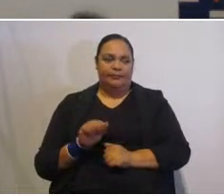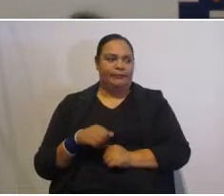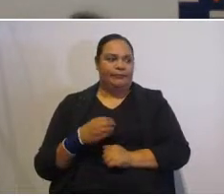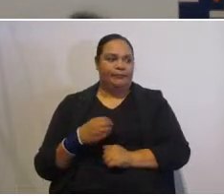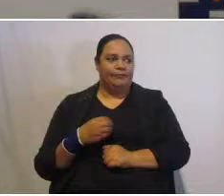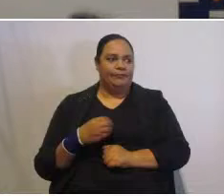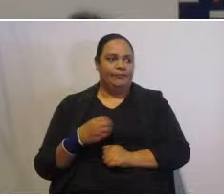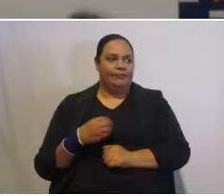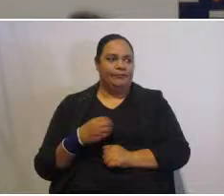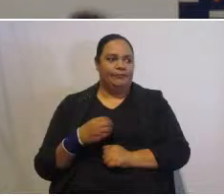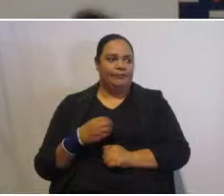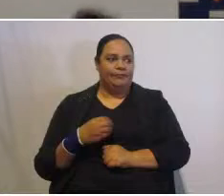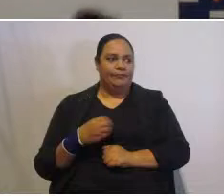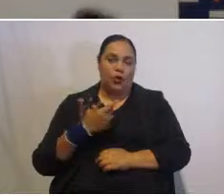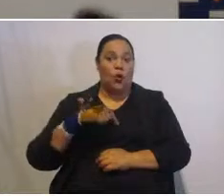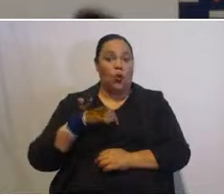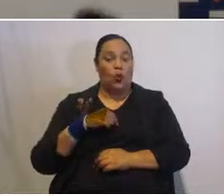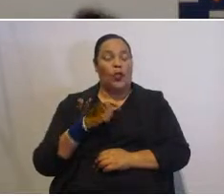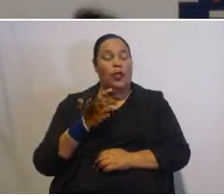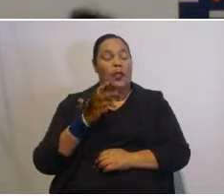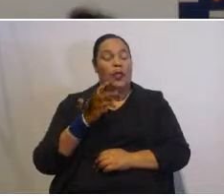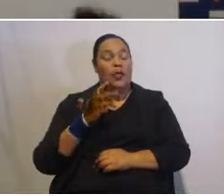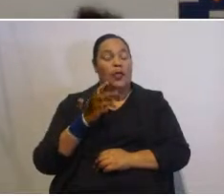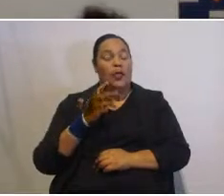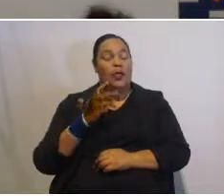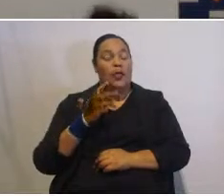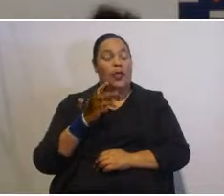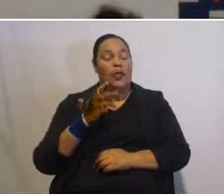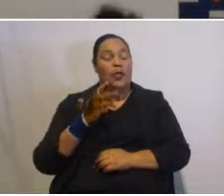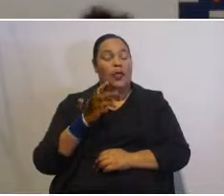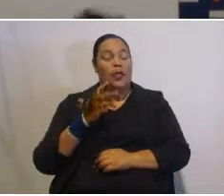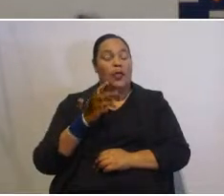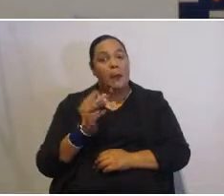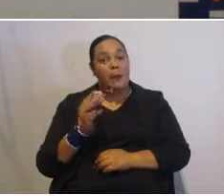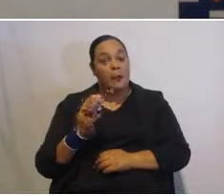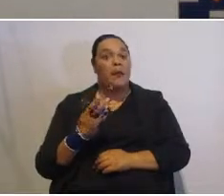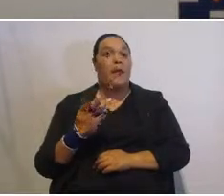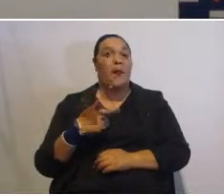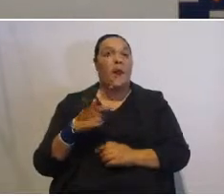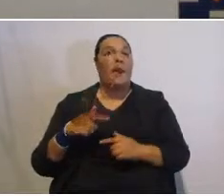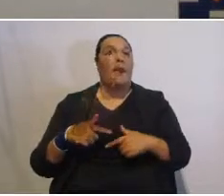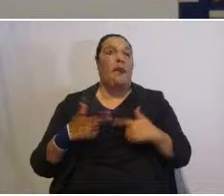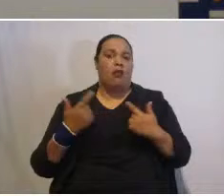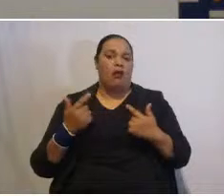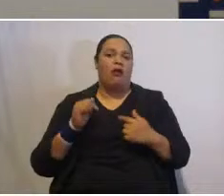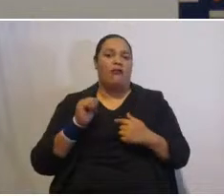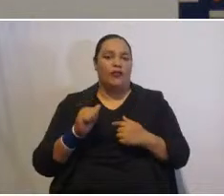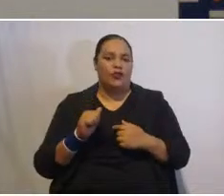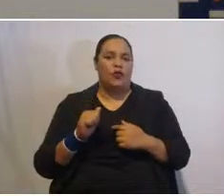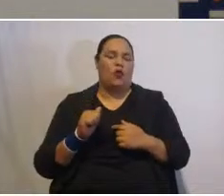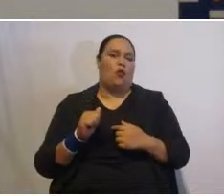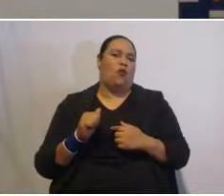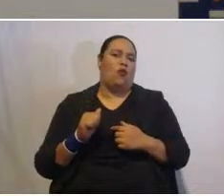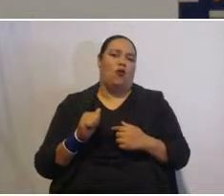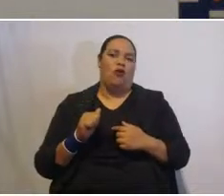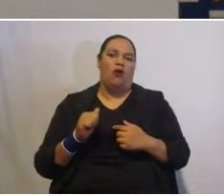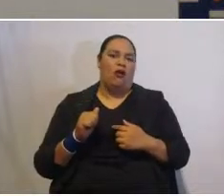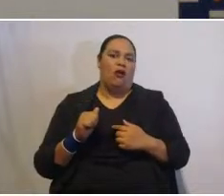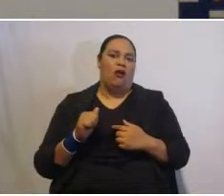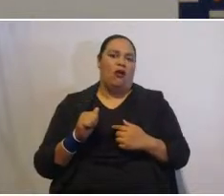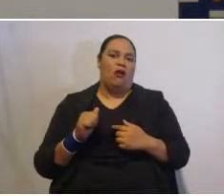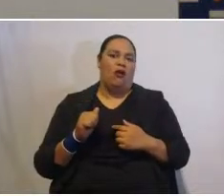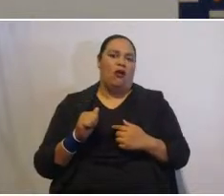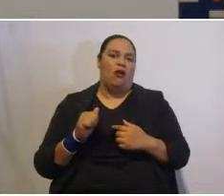I'm sorry, we as the pensioners are basically living on the brink of poverty.